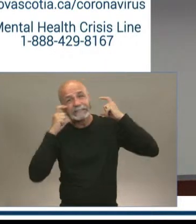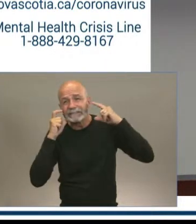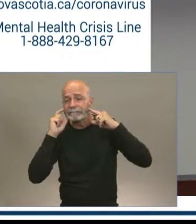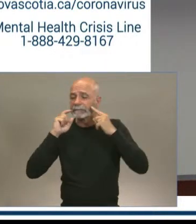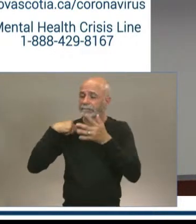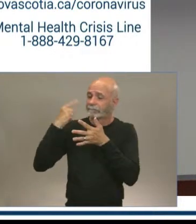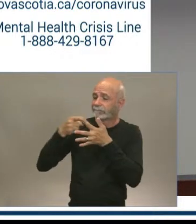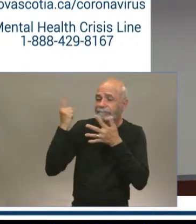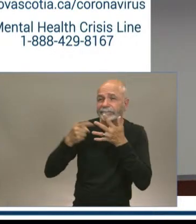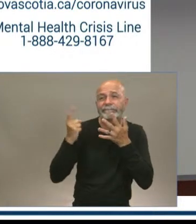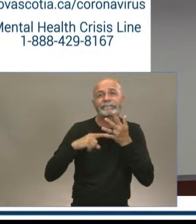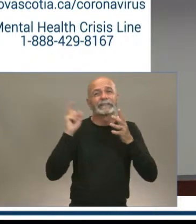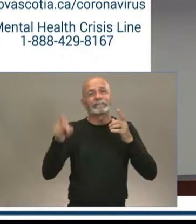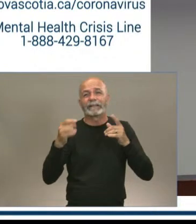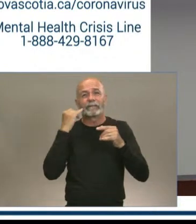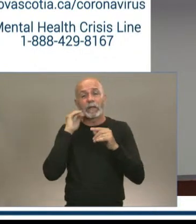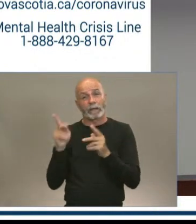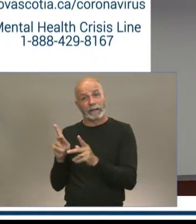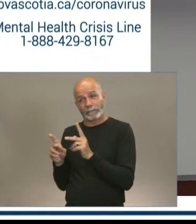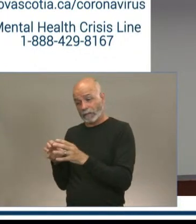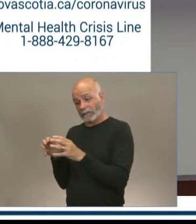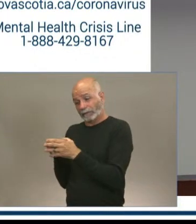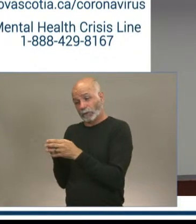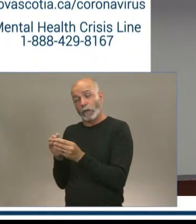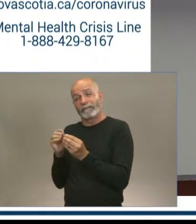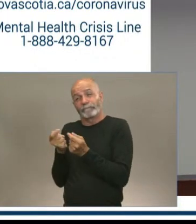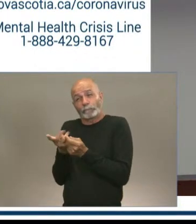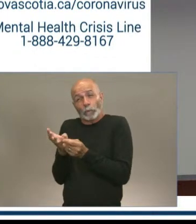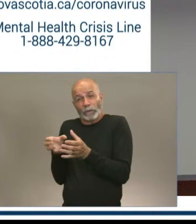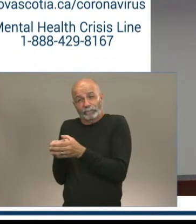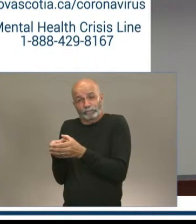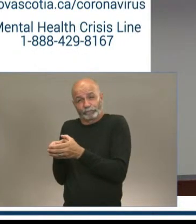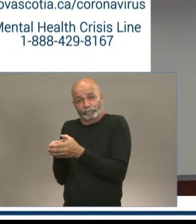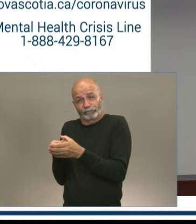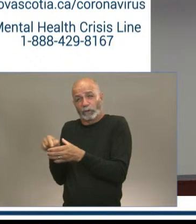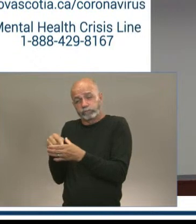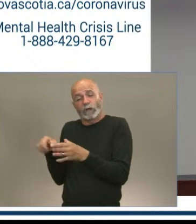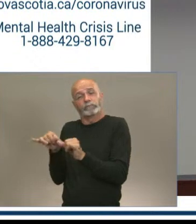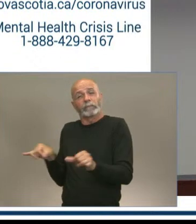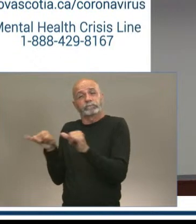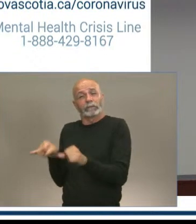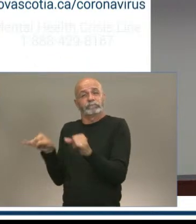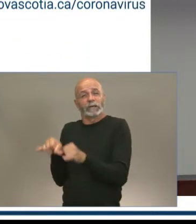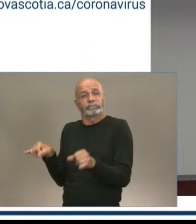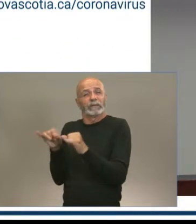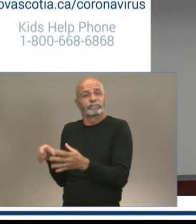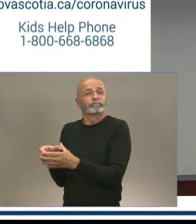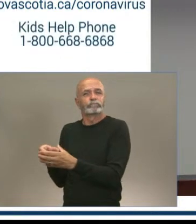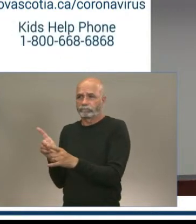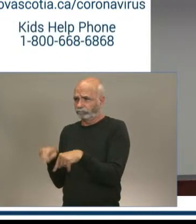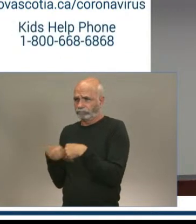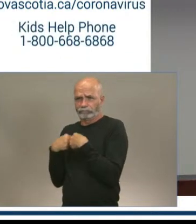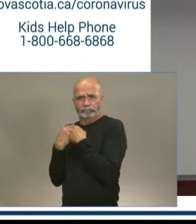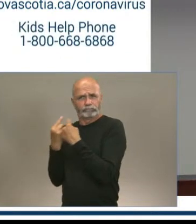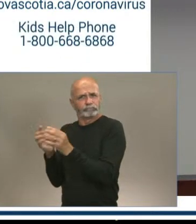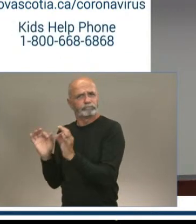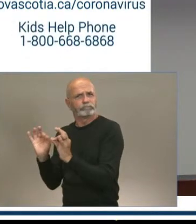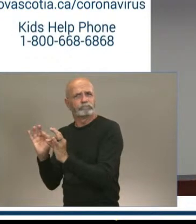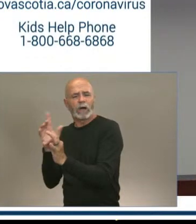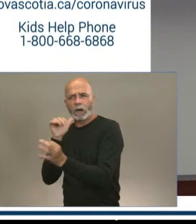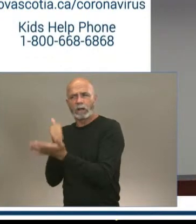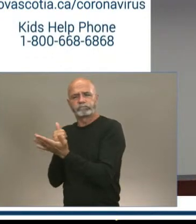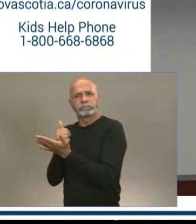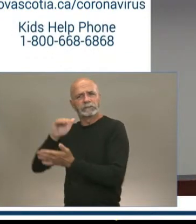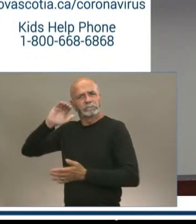getting together in limited numbers, all of those actually, as we've seen throughout the pandemic, play an important role of limiting